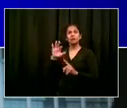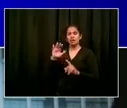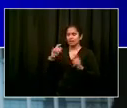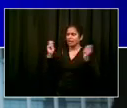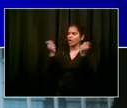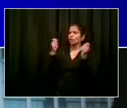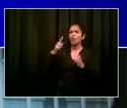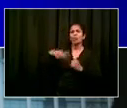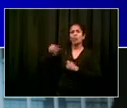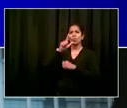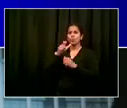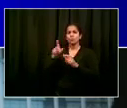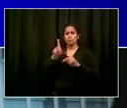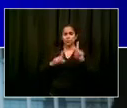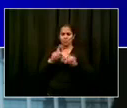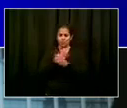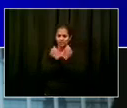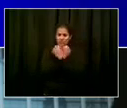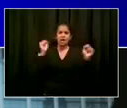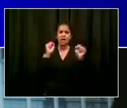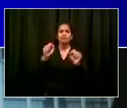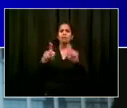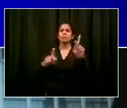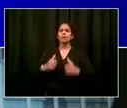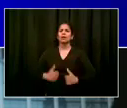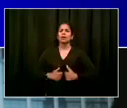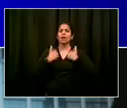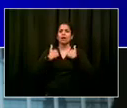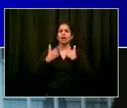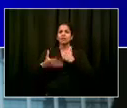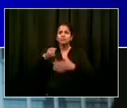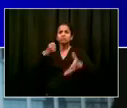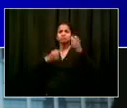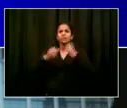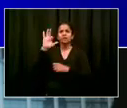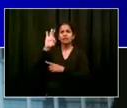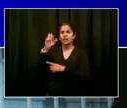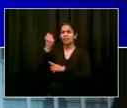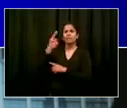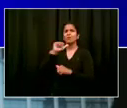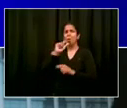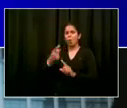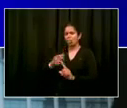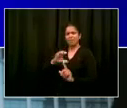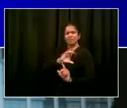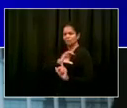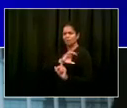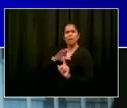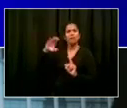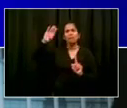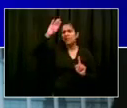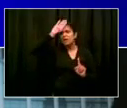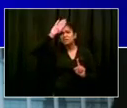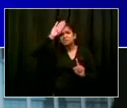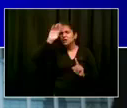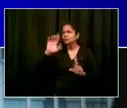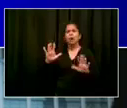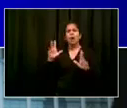well. The compassion, the strength, the resiliency this city showed in our most difficult